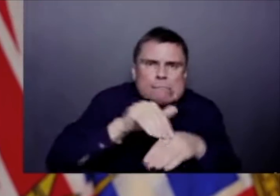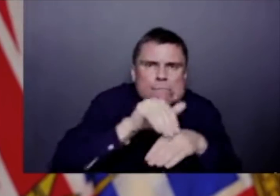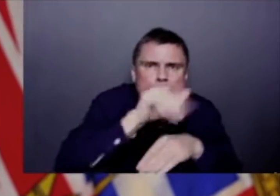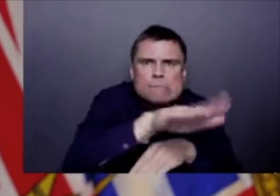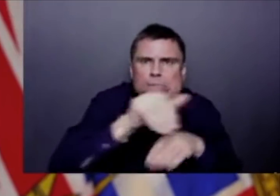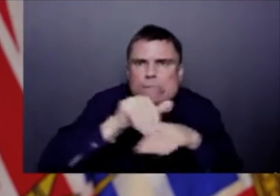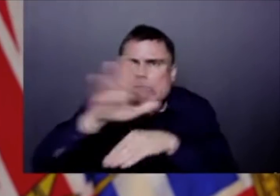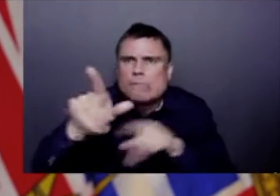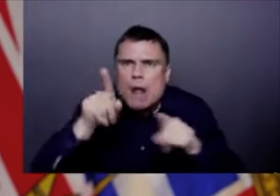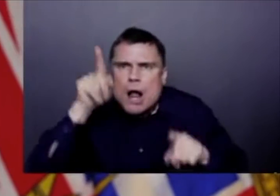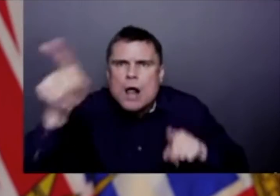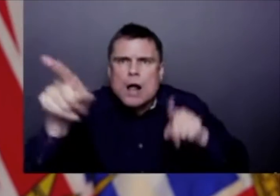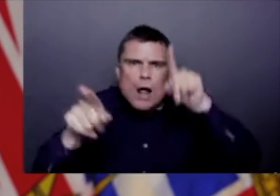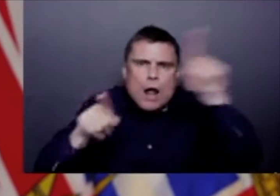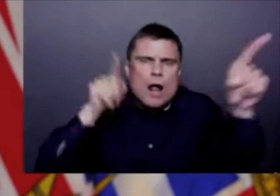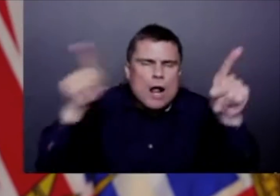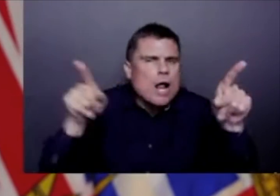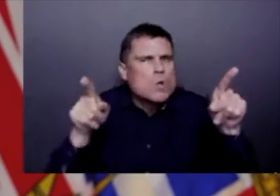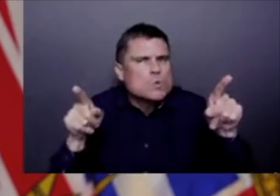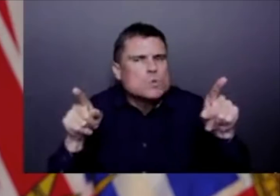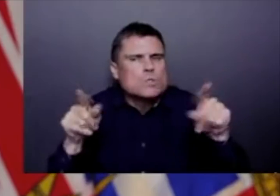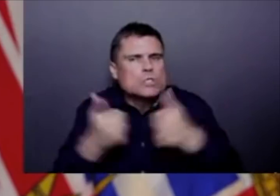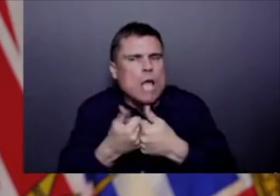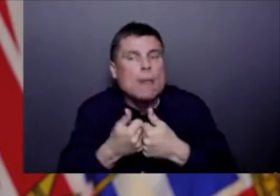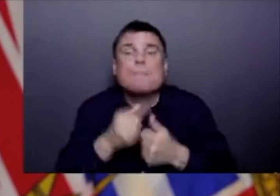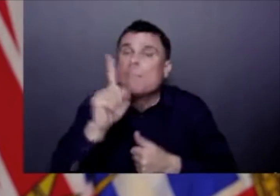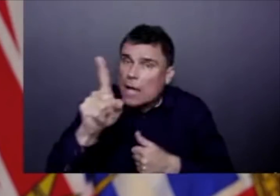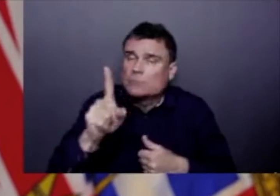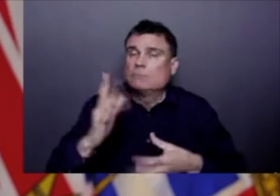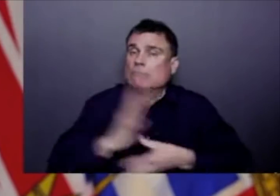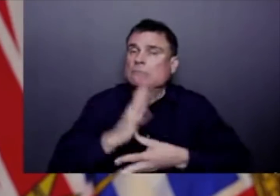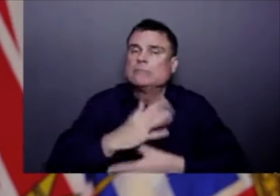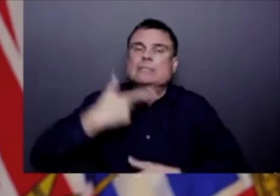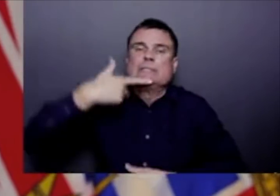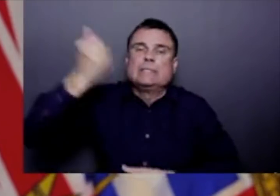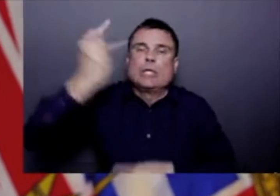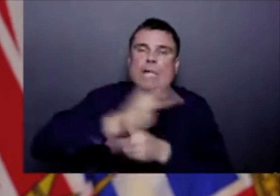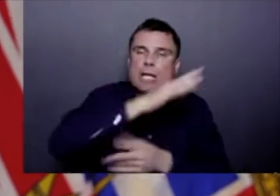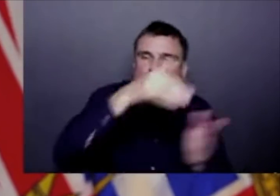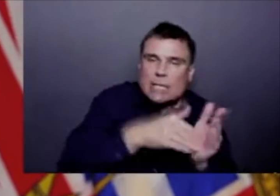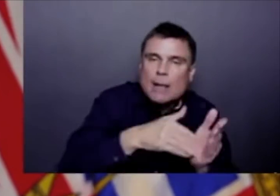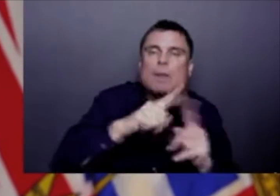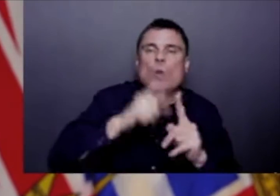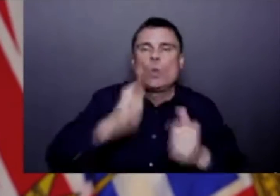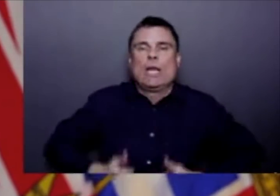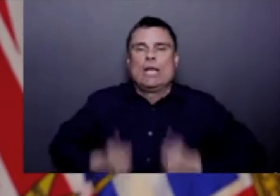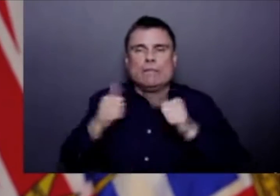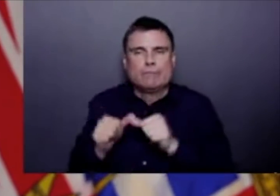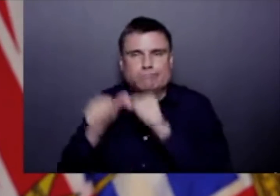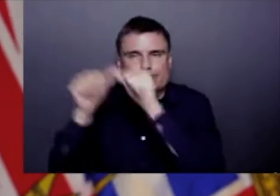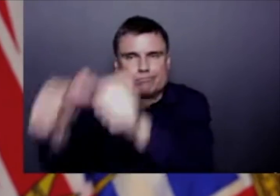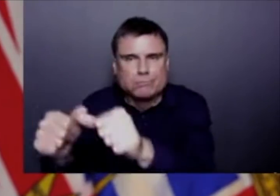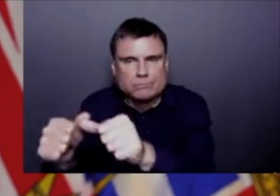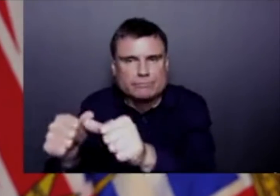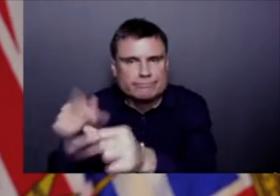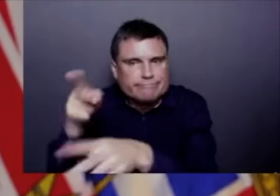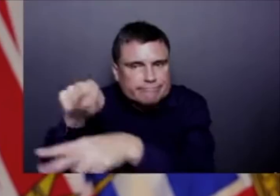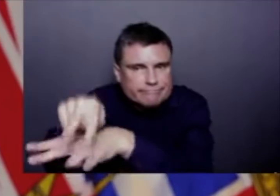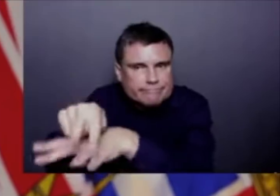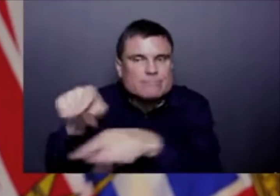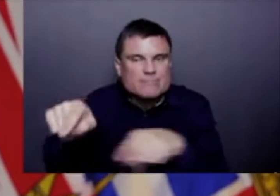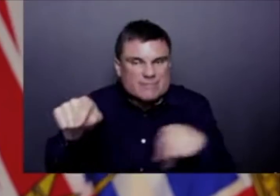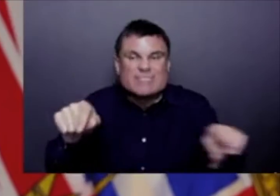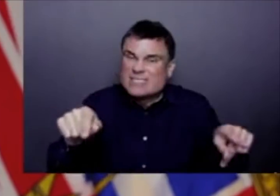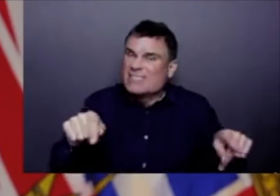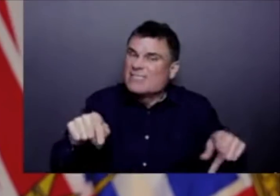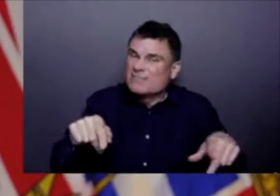as possible into long-term care. So yes, it's going to take a Herculean effort, and we're ramping that up and training